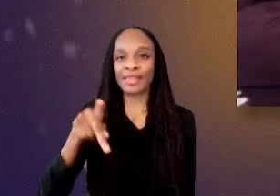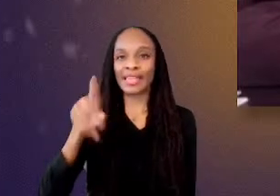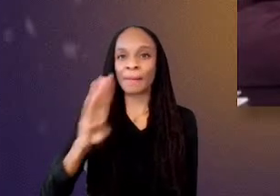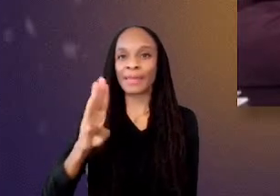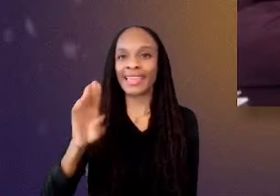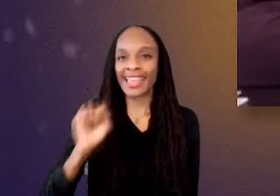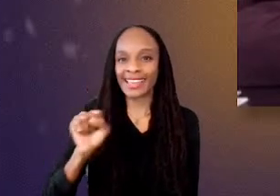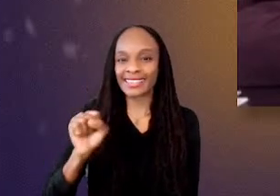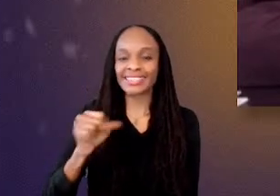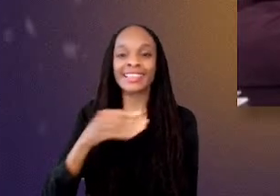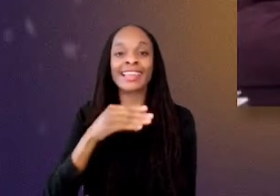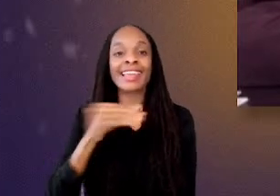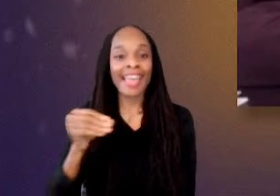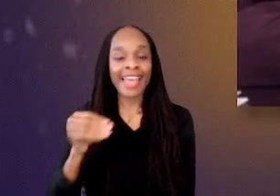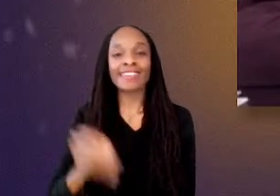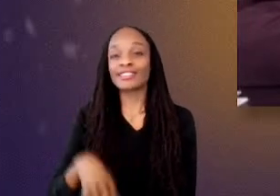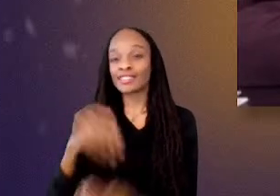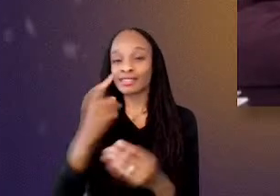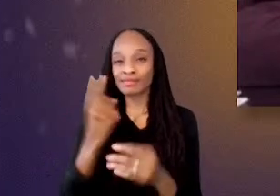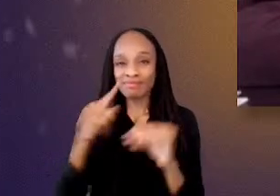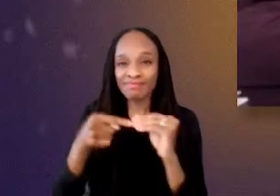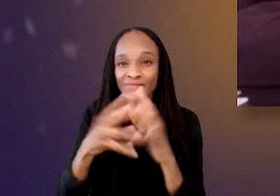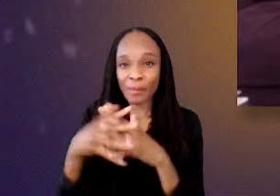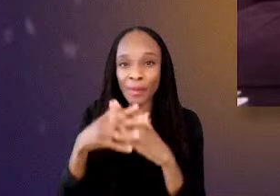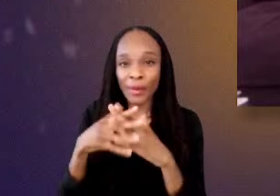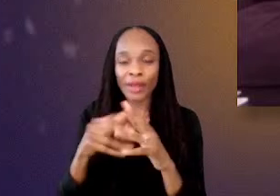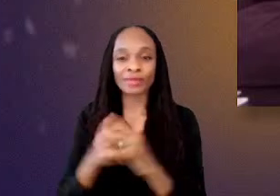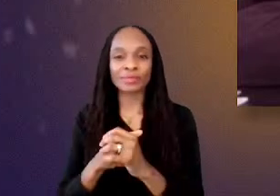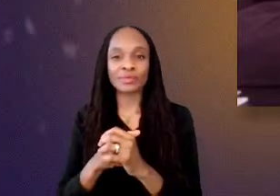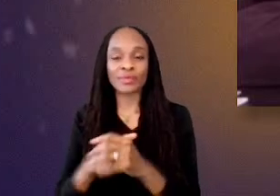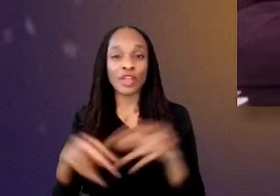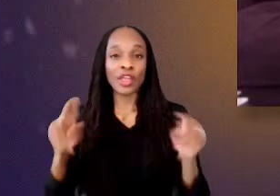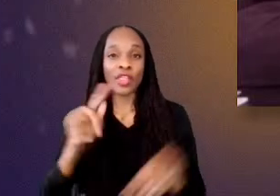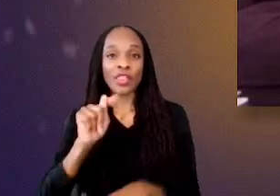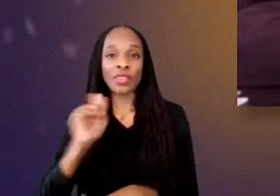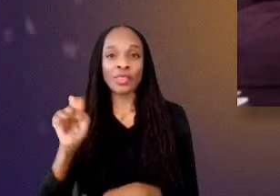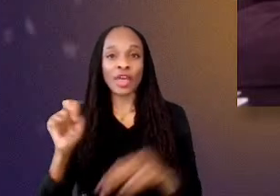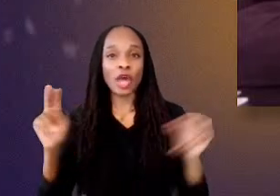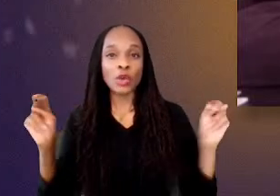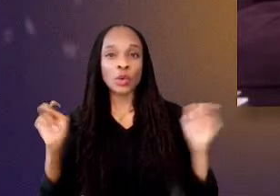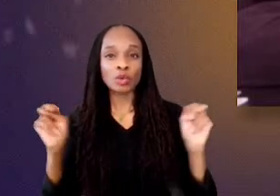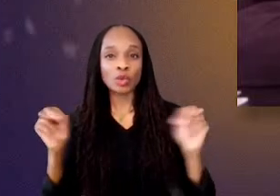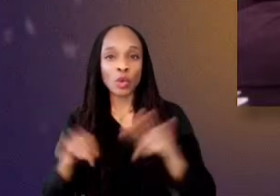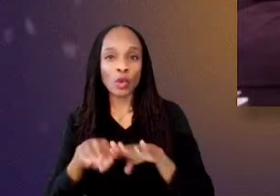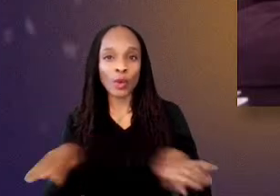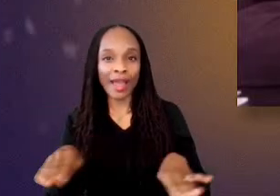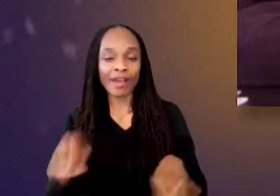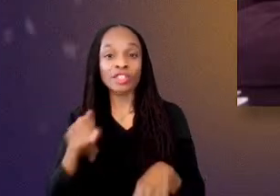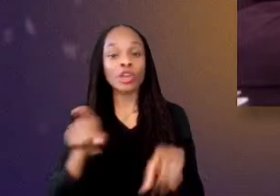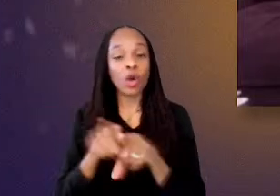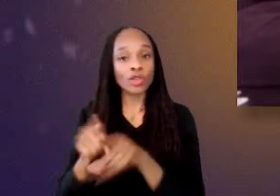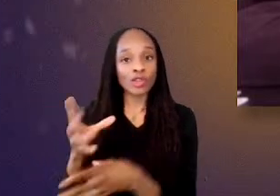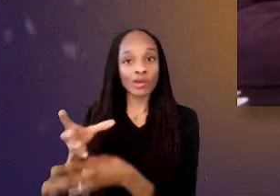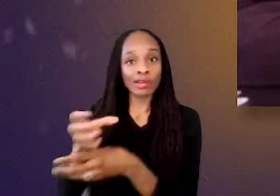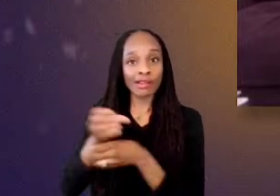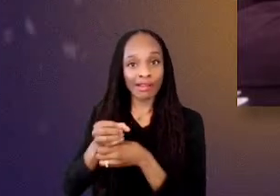and Algiers America, The Neutral Ground. She is also the recipient